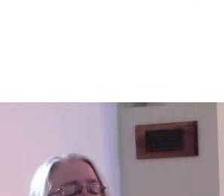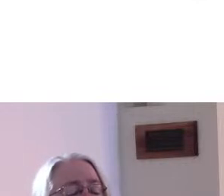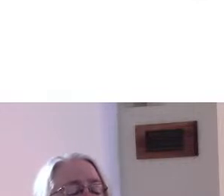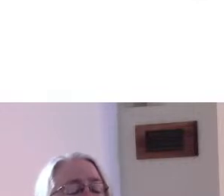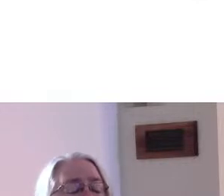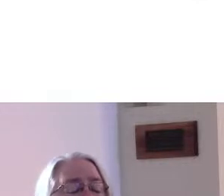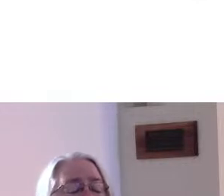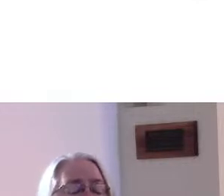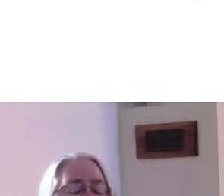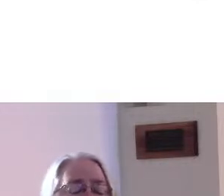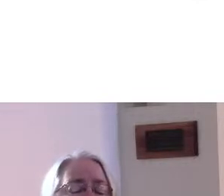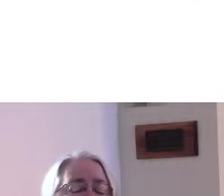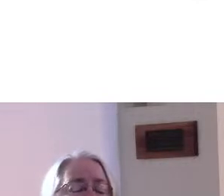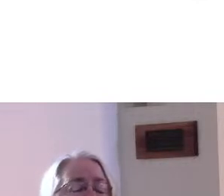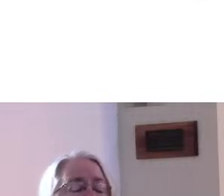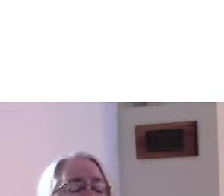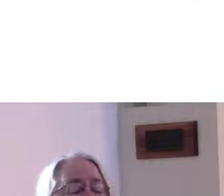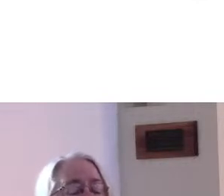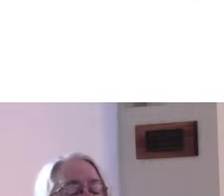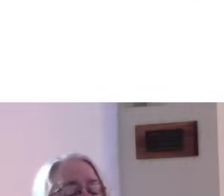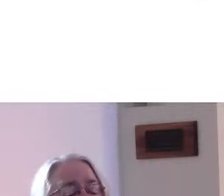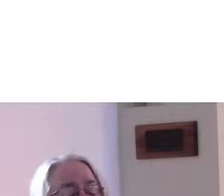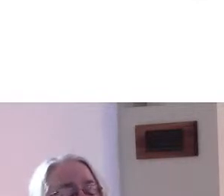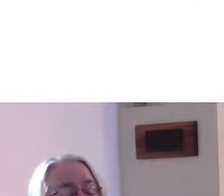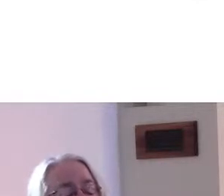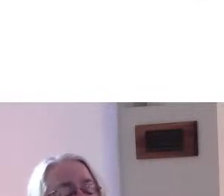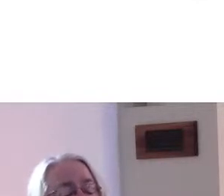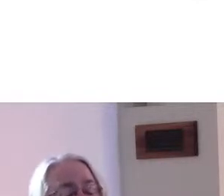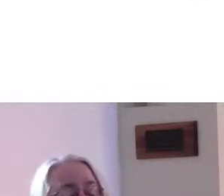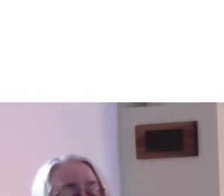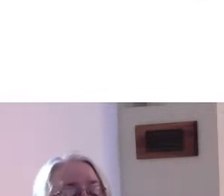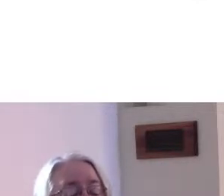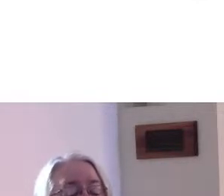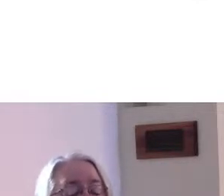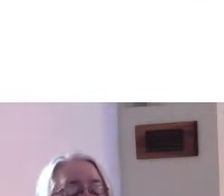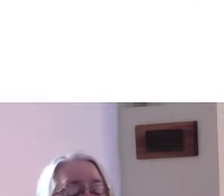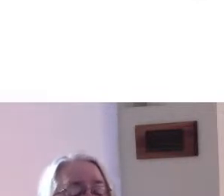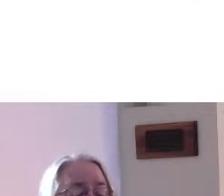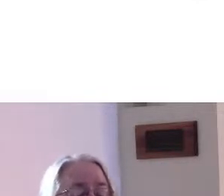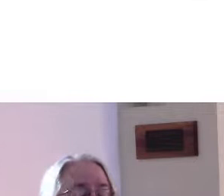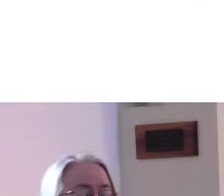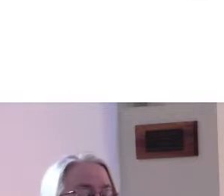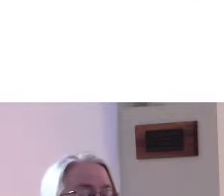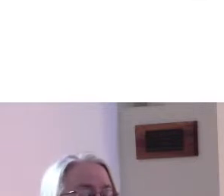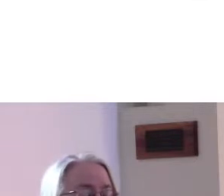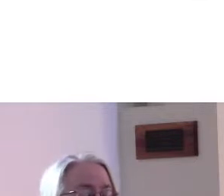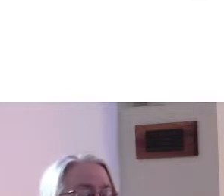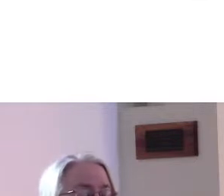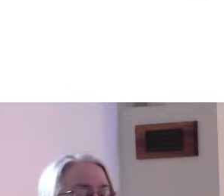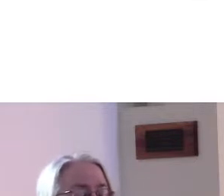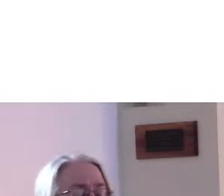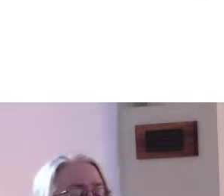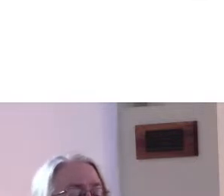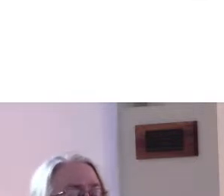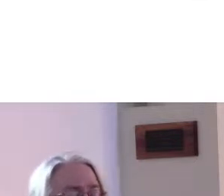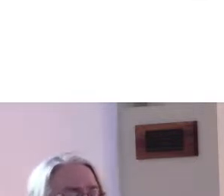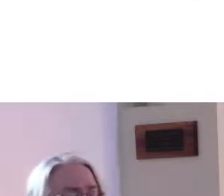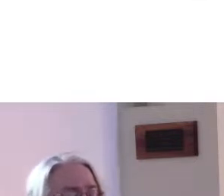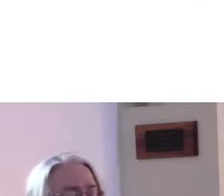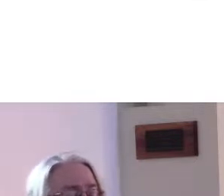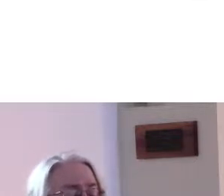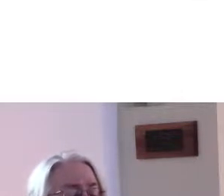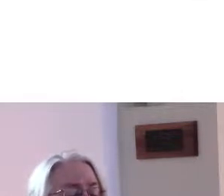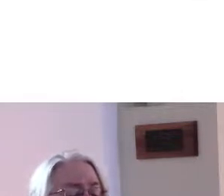Be that guide whom love sustains, rise above the